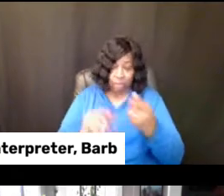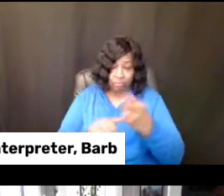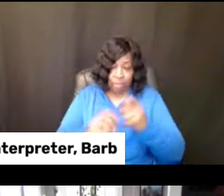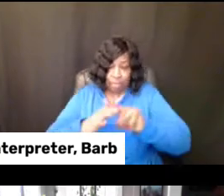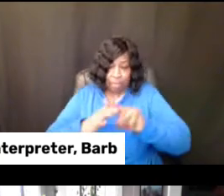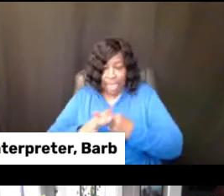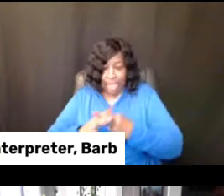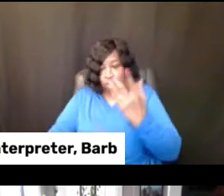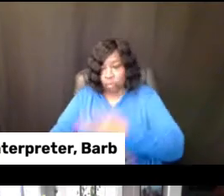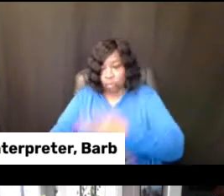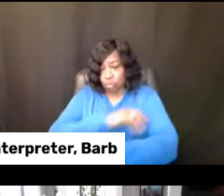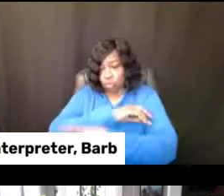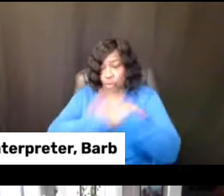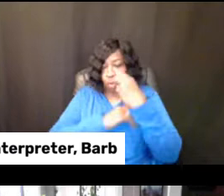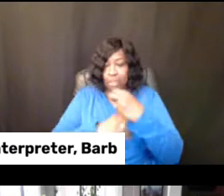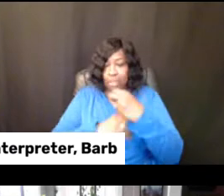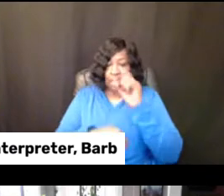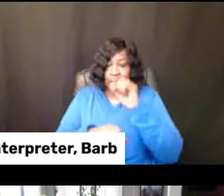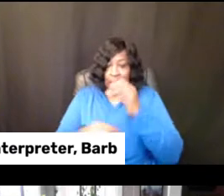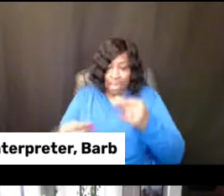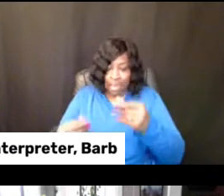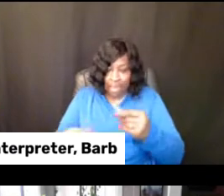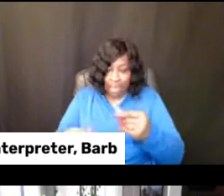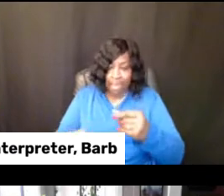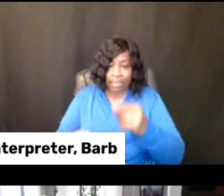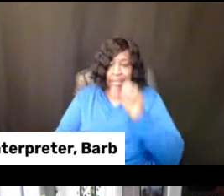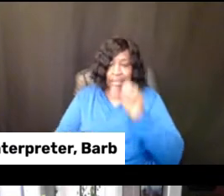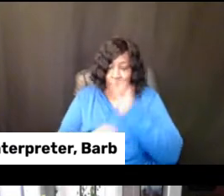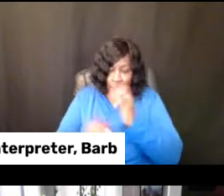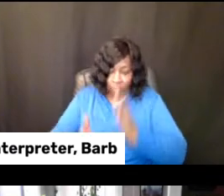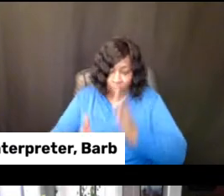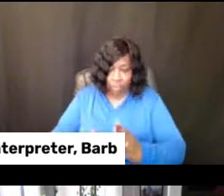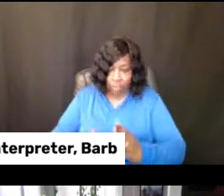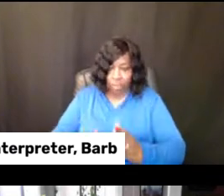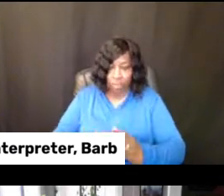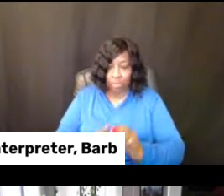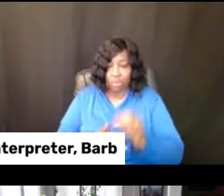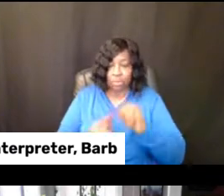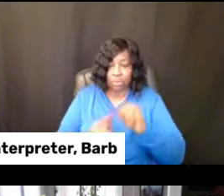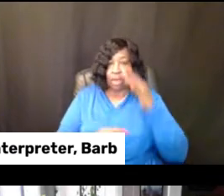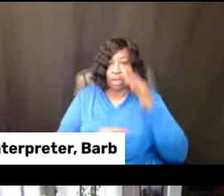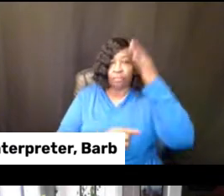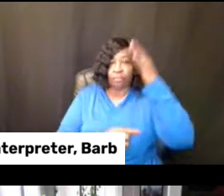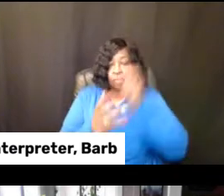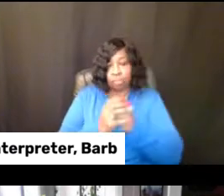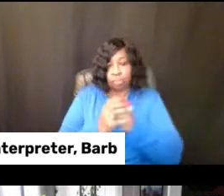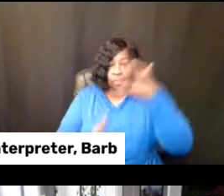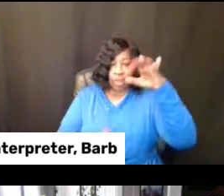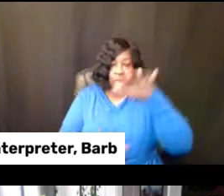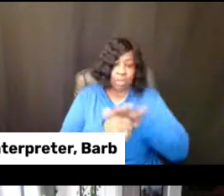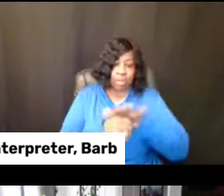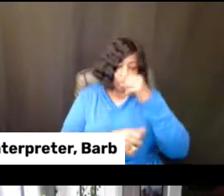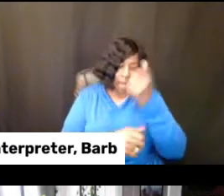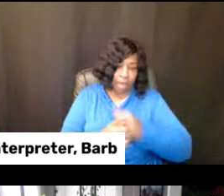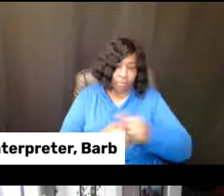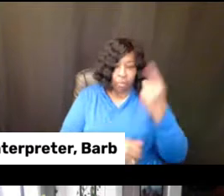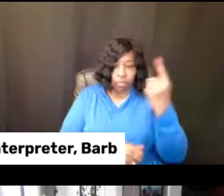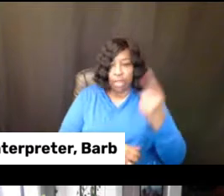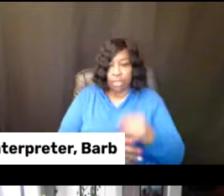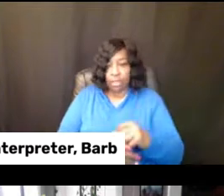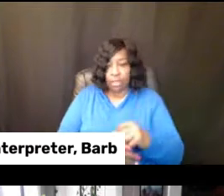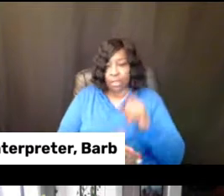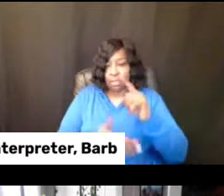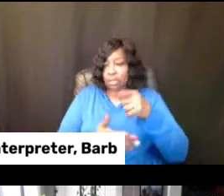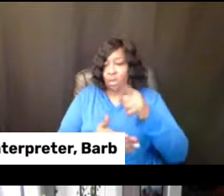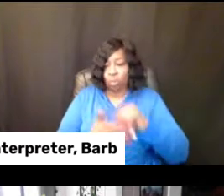stolen land and stolen labor, just a future of abundance for everyone. Here are a few questions that we think of in our work. What are ways that we